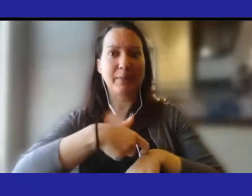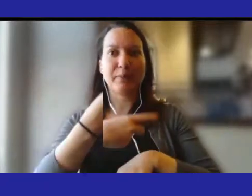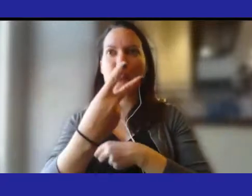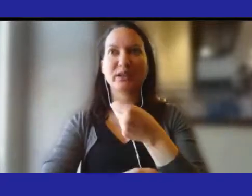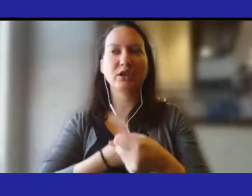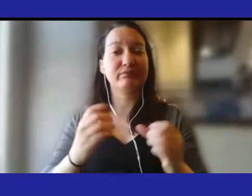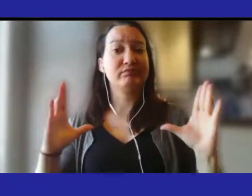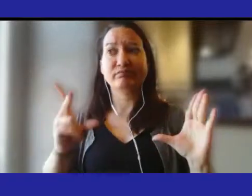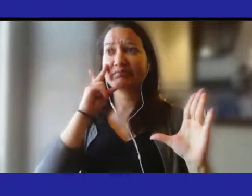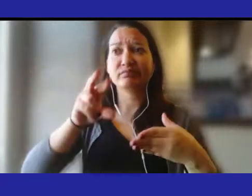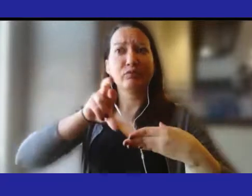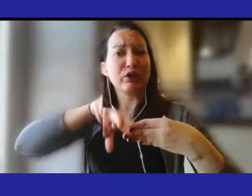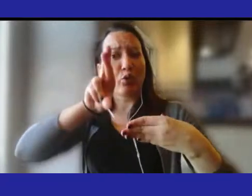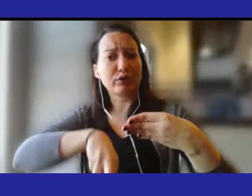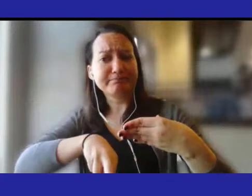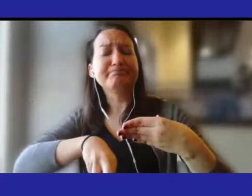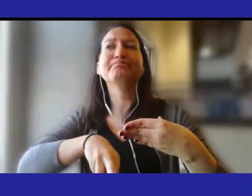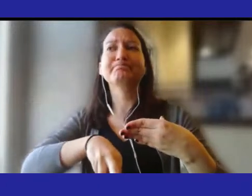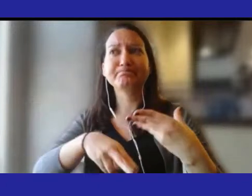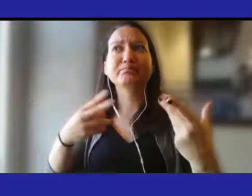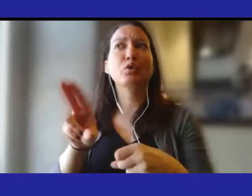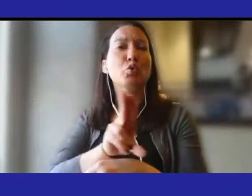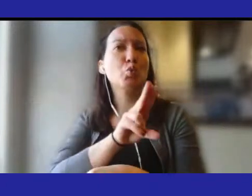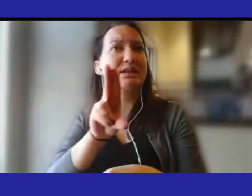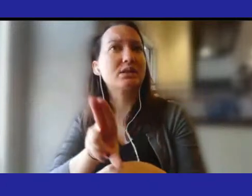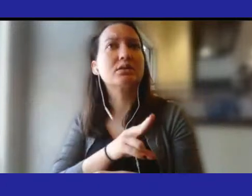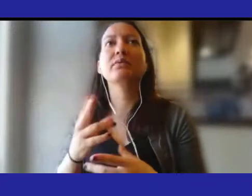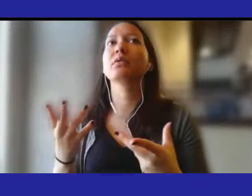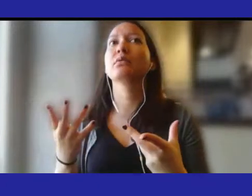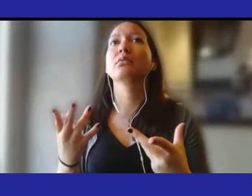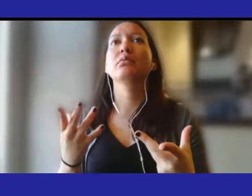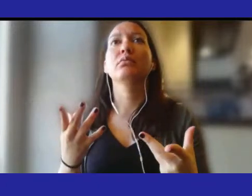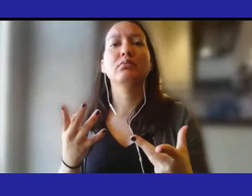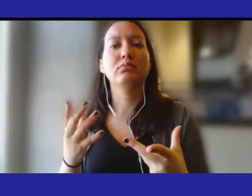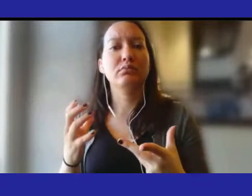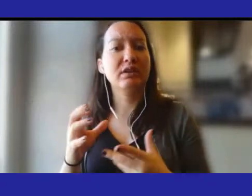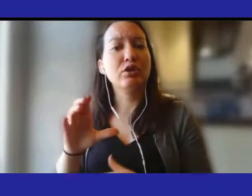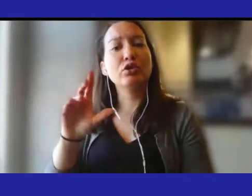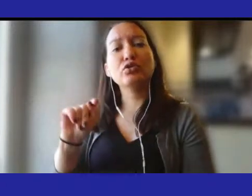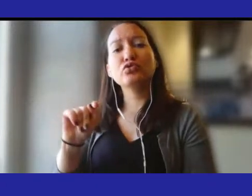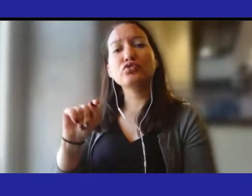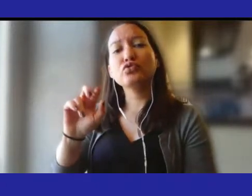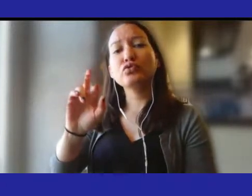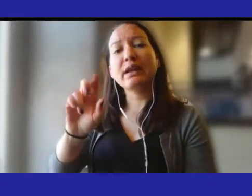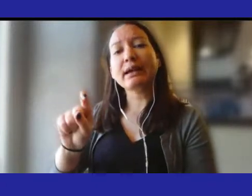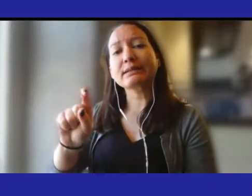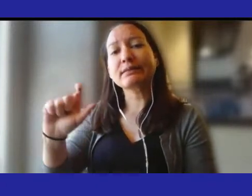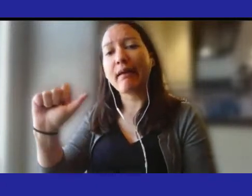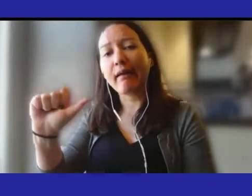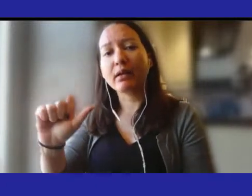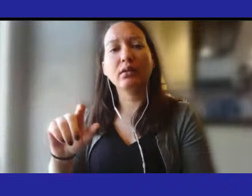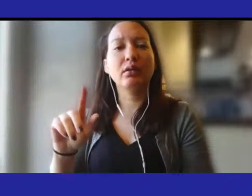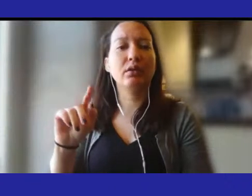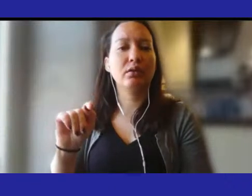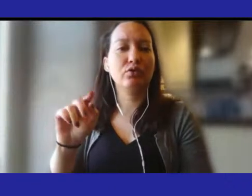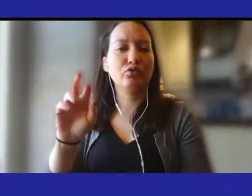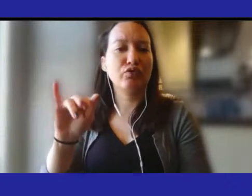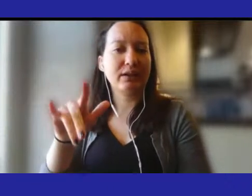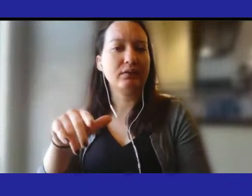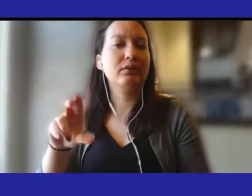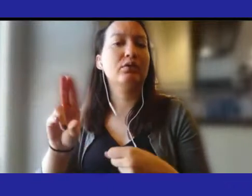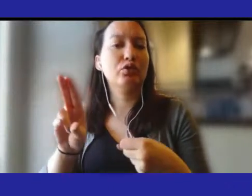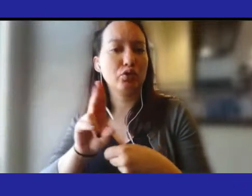see the outcomes of use of tranexamic acid, which is a life-saving medication, use of